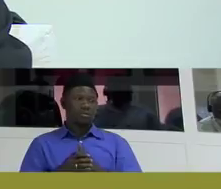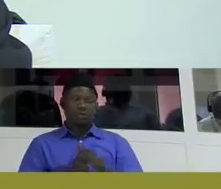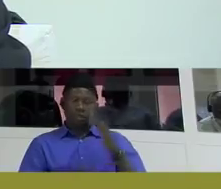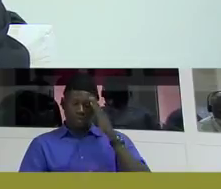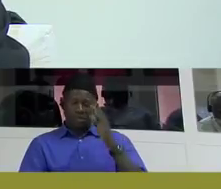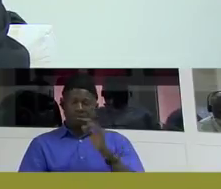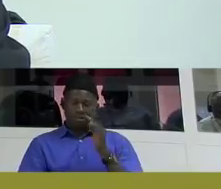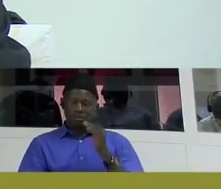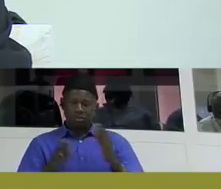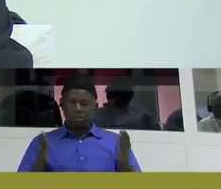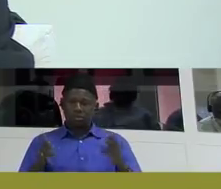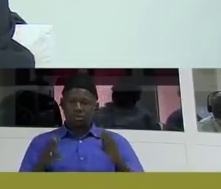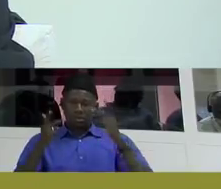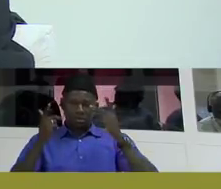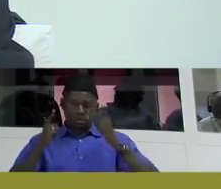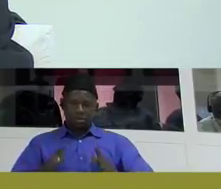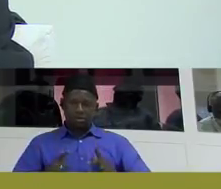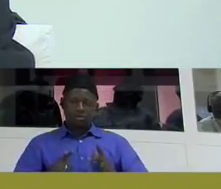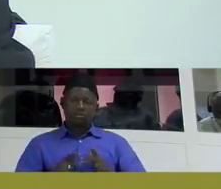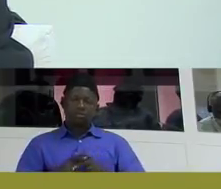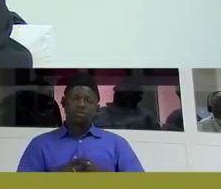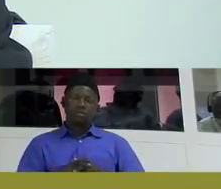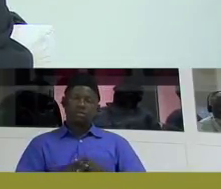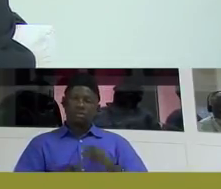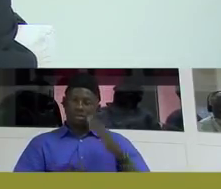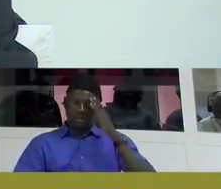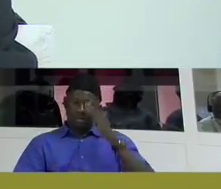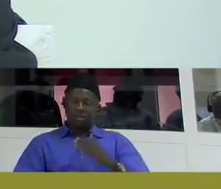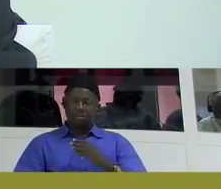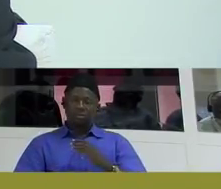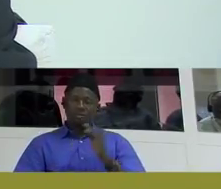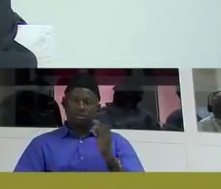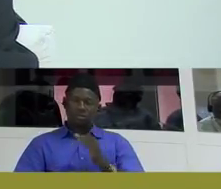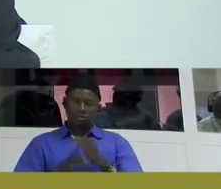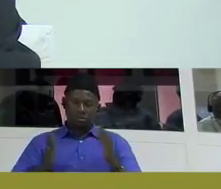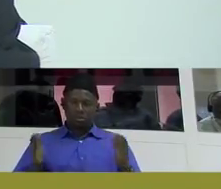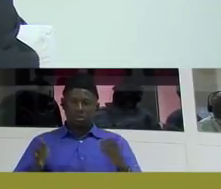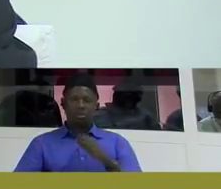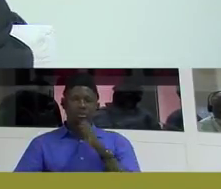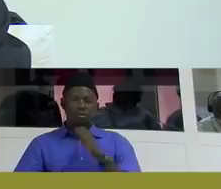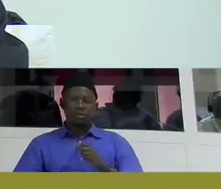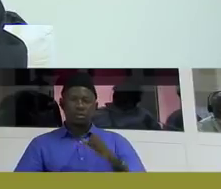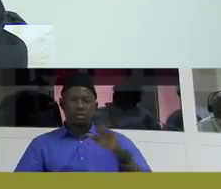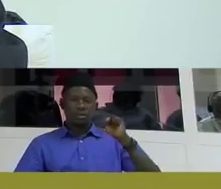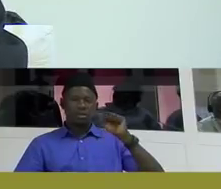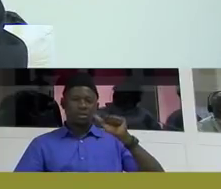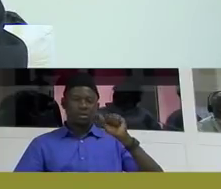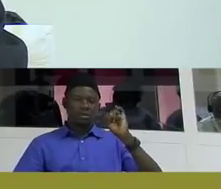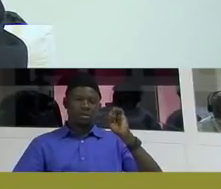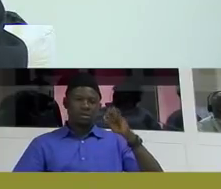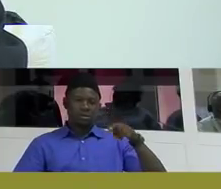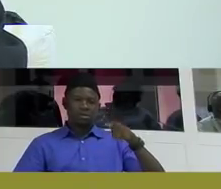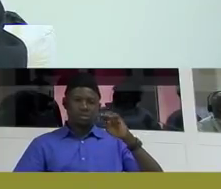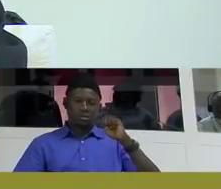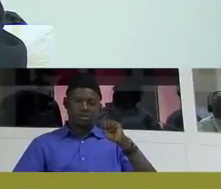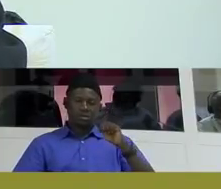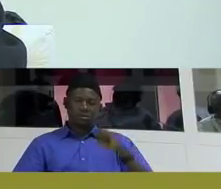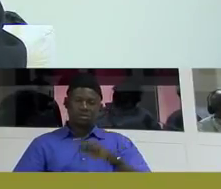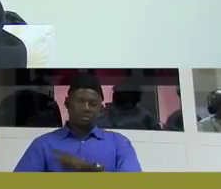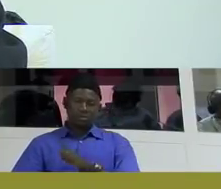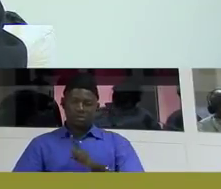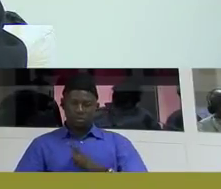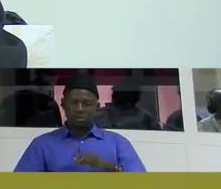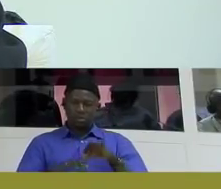Thank you very much, my counsel, and thank you very much, Mr. Saine. We will take a 1 hour break